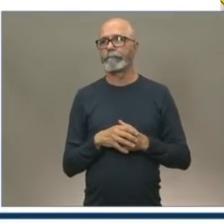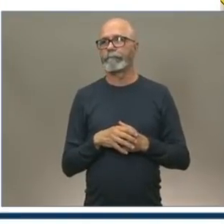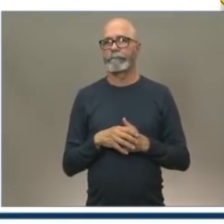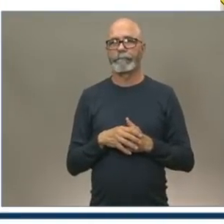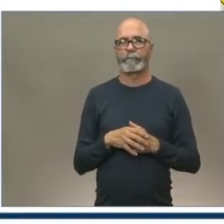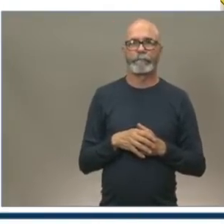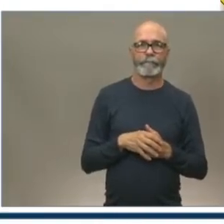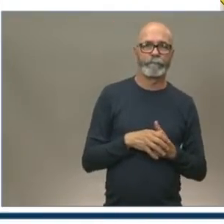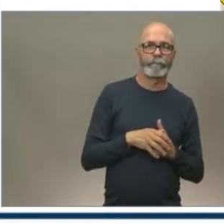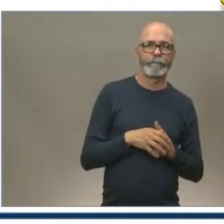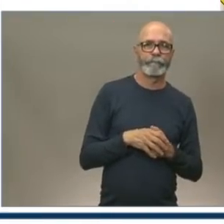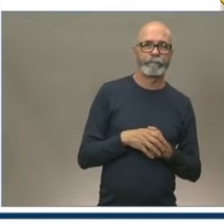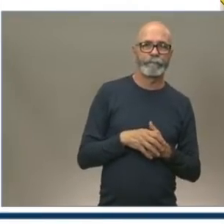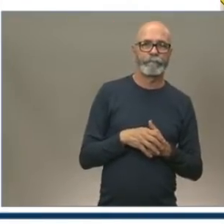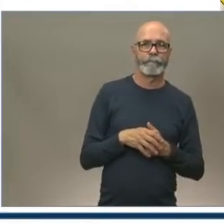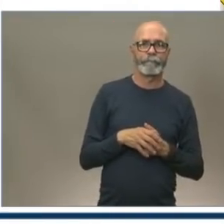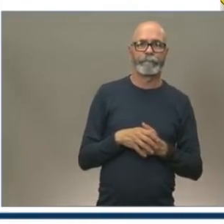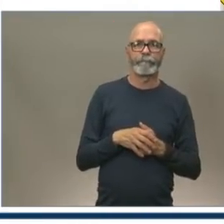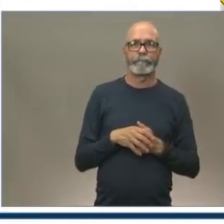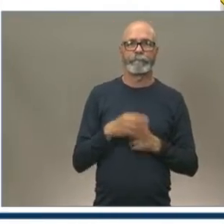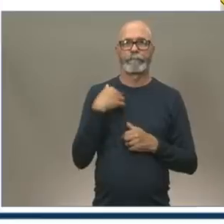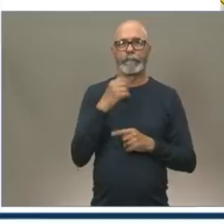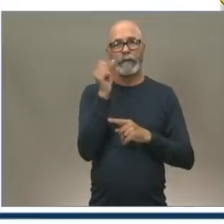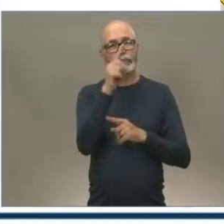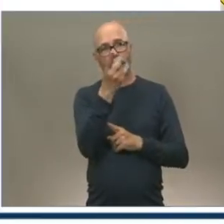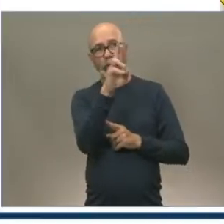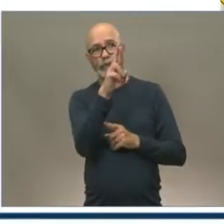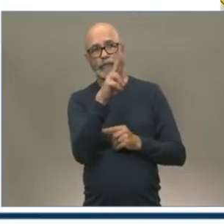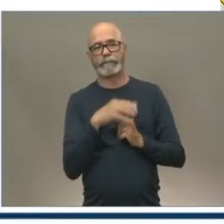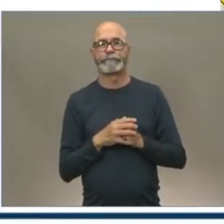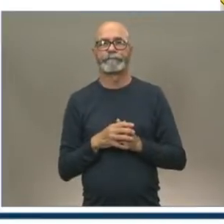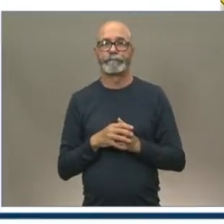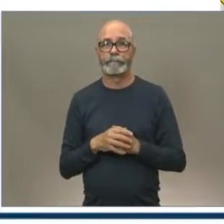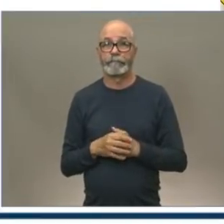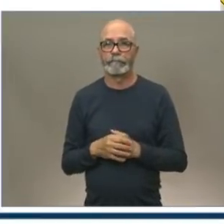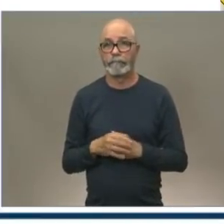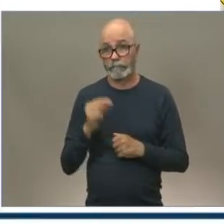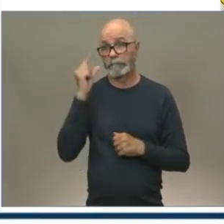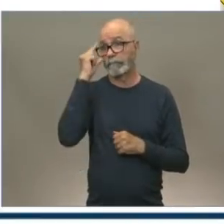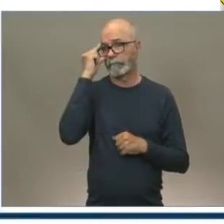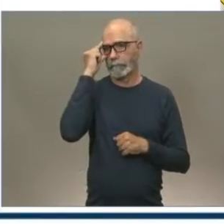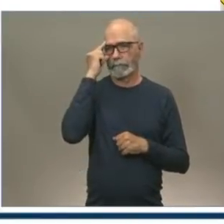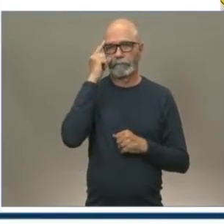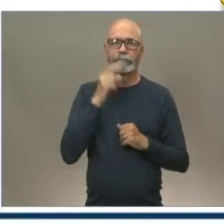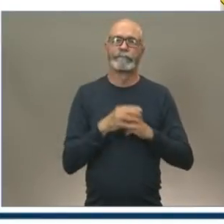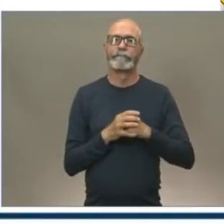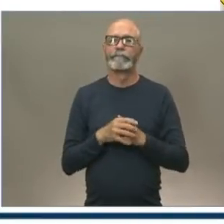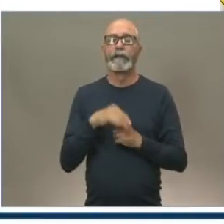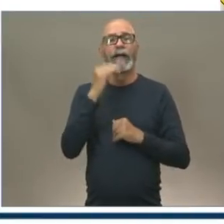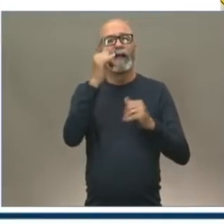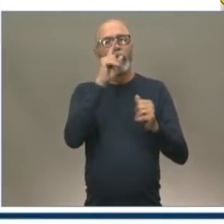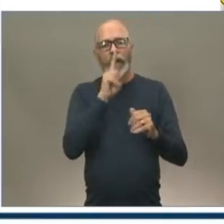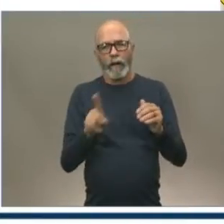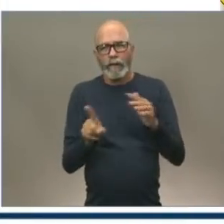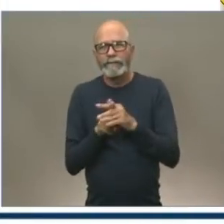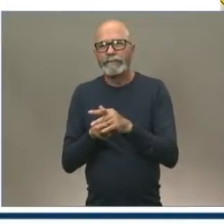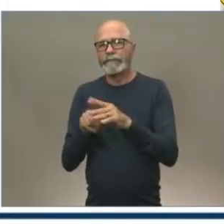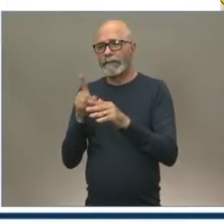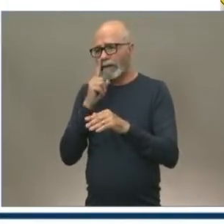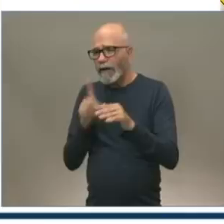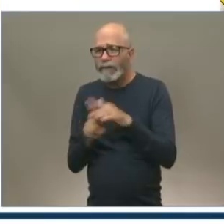Thank you. A question for Dr. Strang. When cases come from travel or they're travel related, do we know